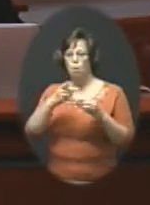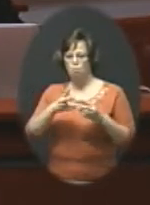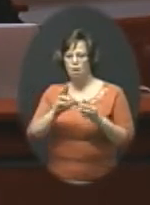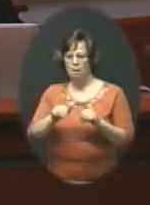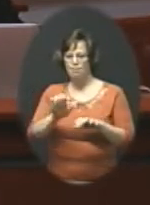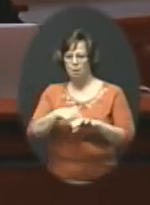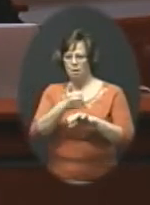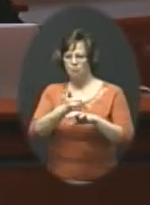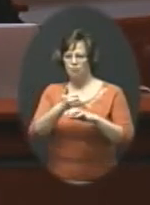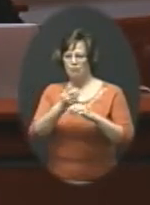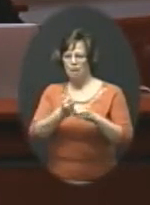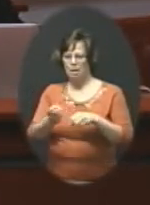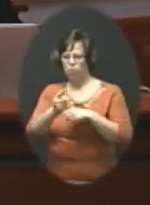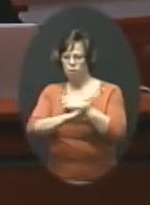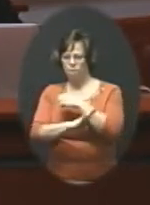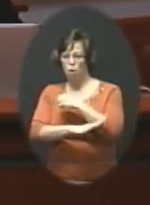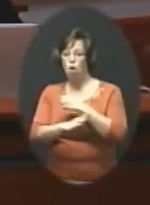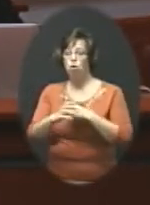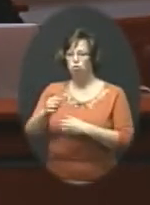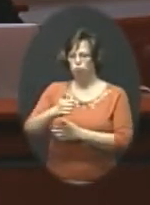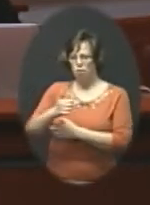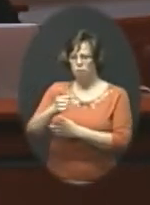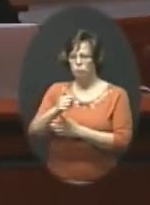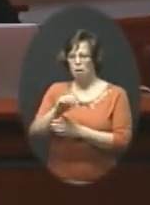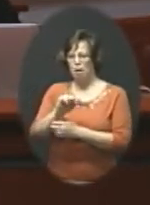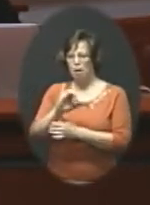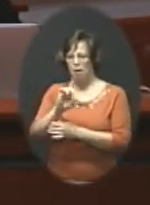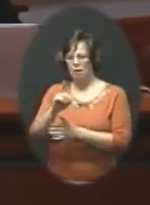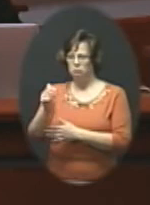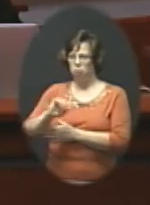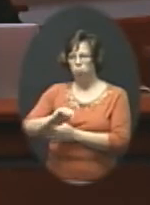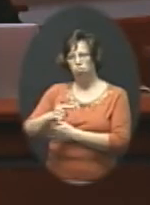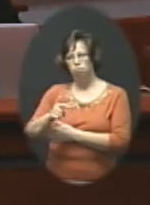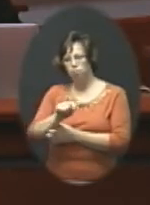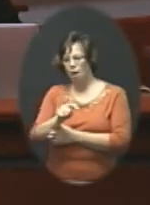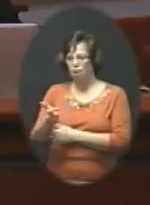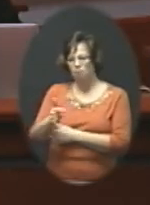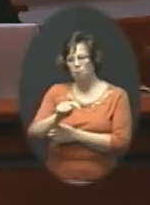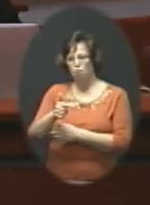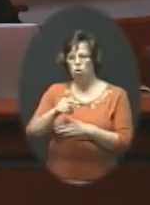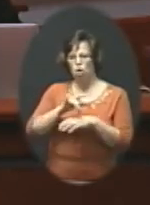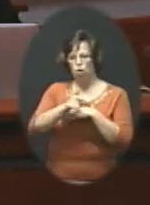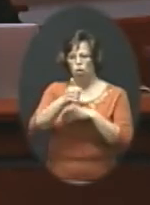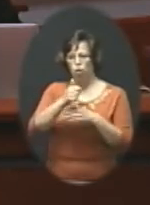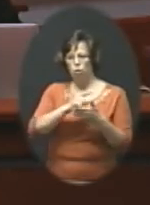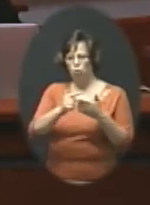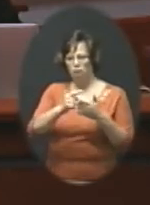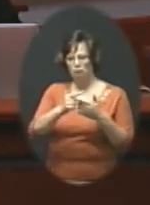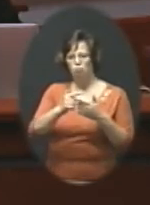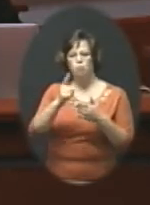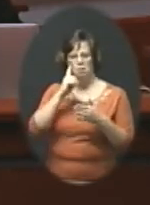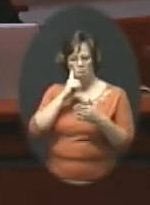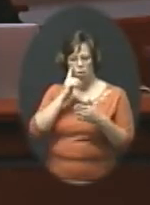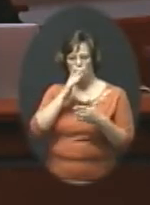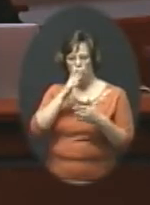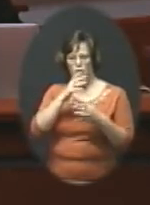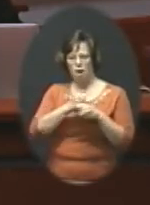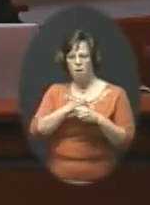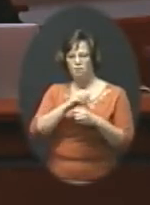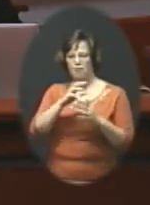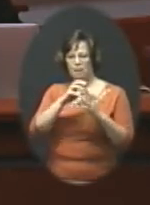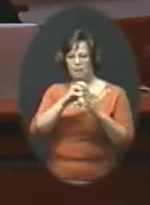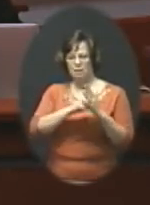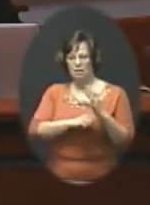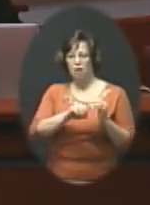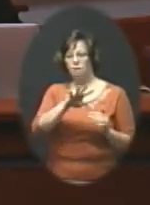for this next fall. Transportation aid has gone back and forth. Earlier in the week, we were set to receive a deduct of